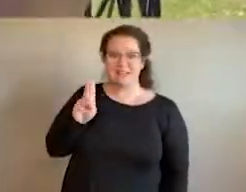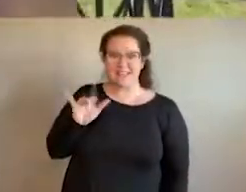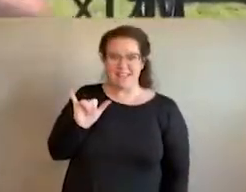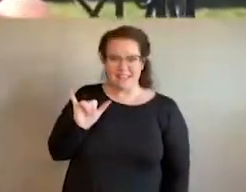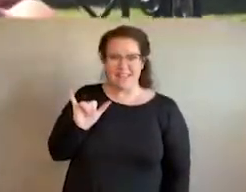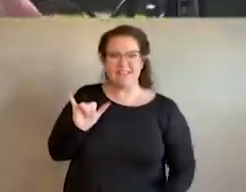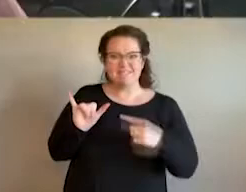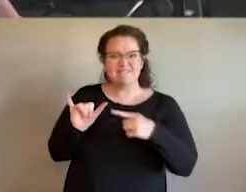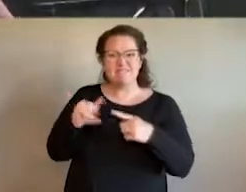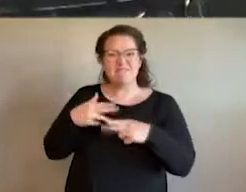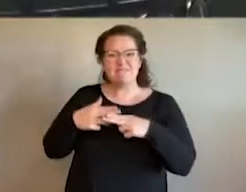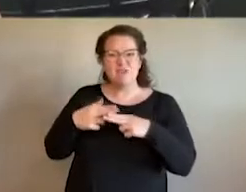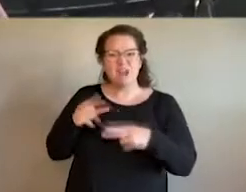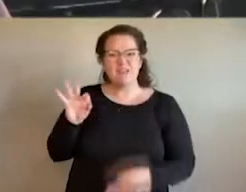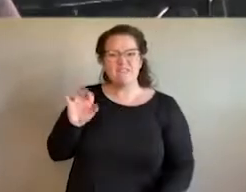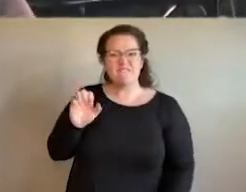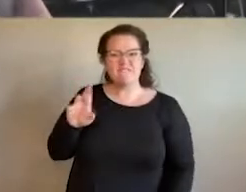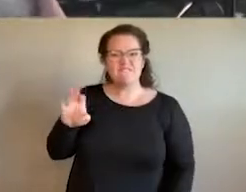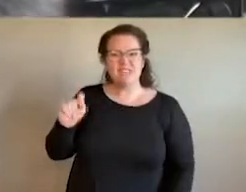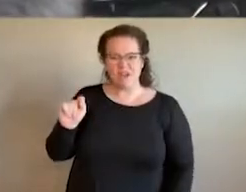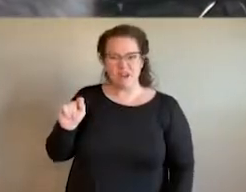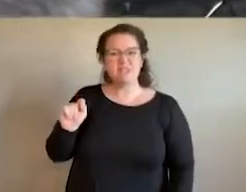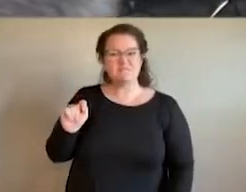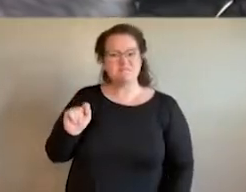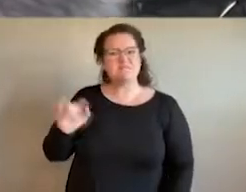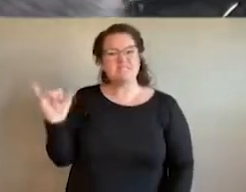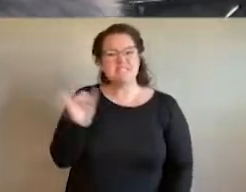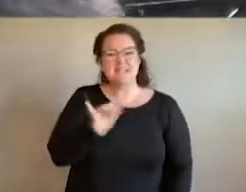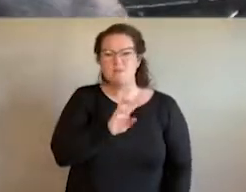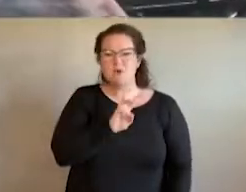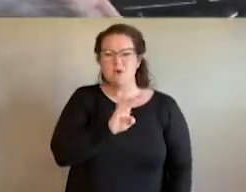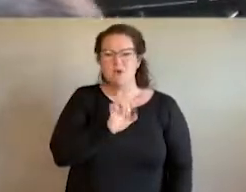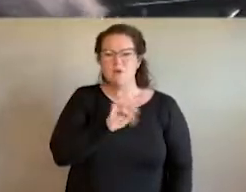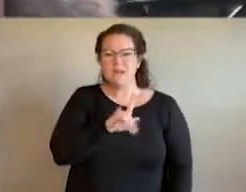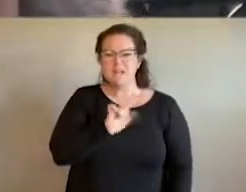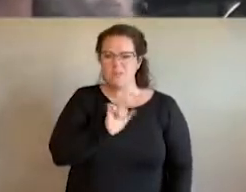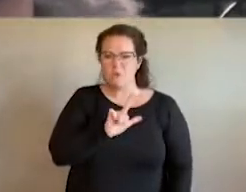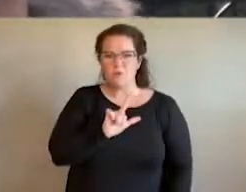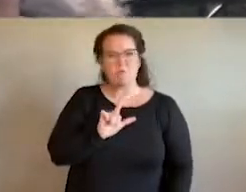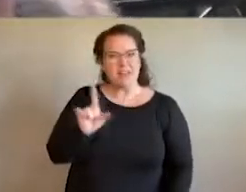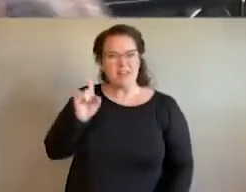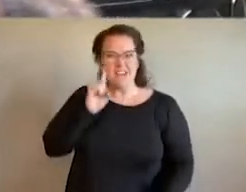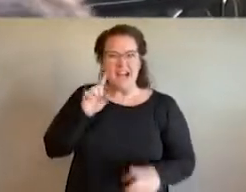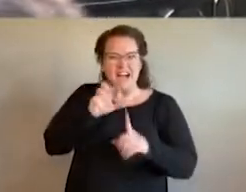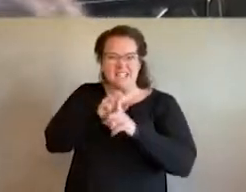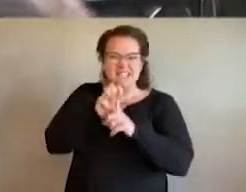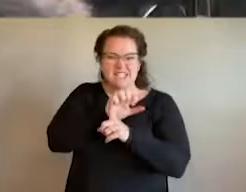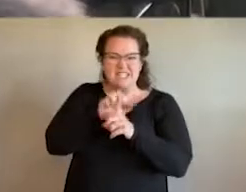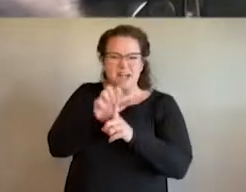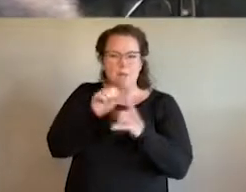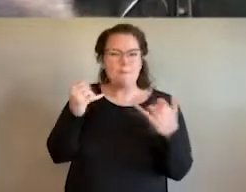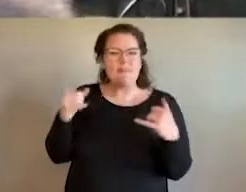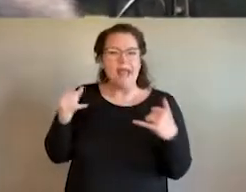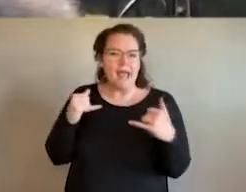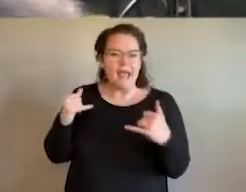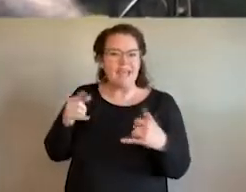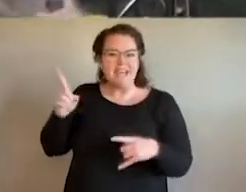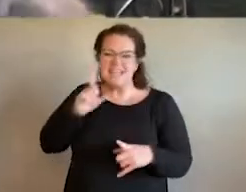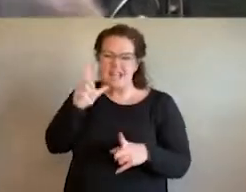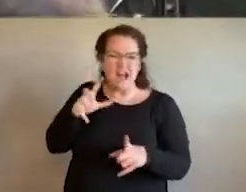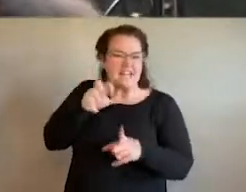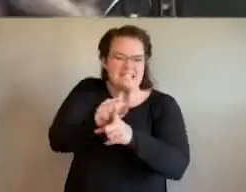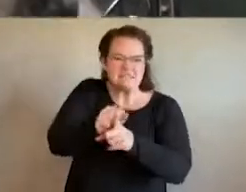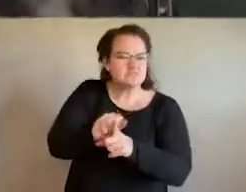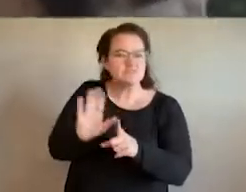guys are really awesome. They are in the weasel family. A lot of people get kind of confused with them because they play bite a lot, as you can see. He's not biting down hard at